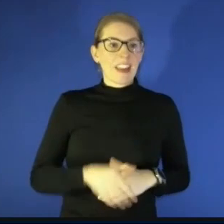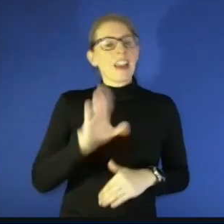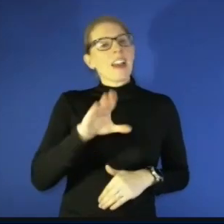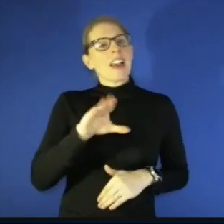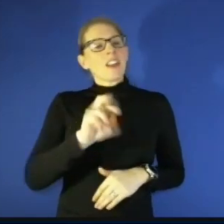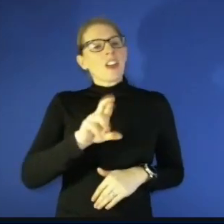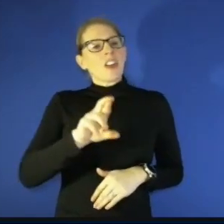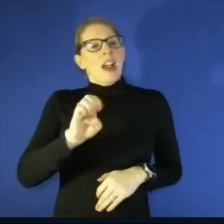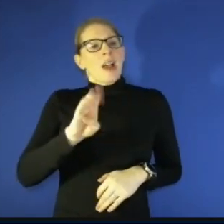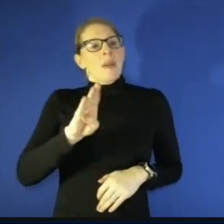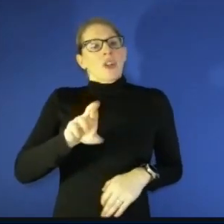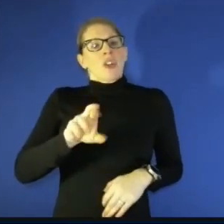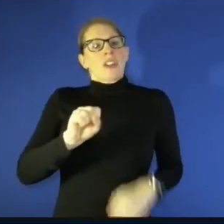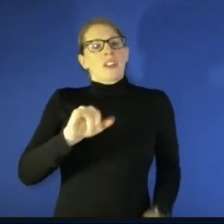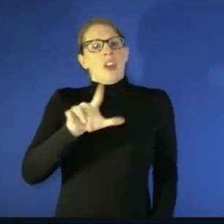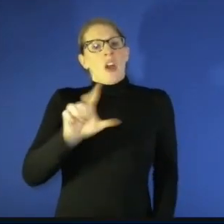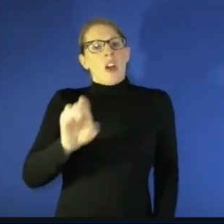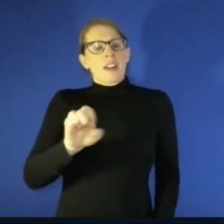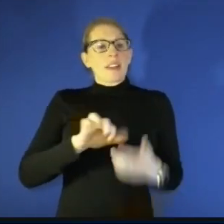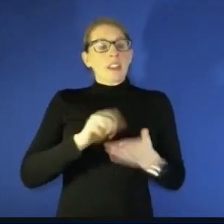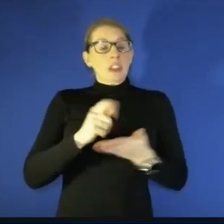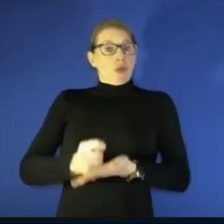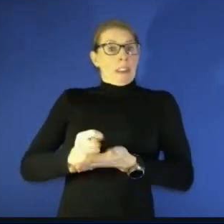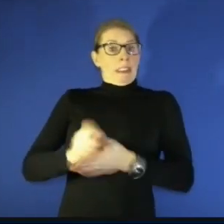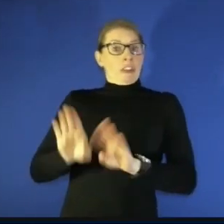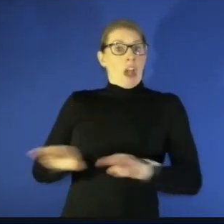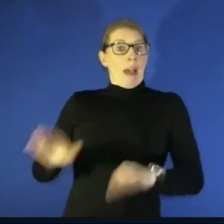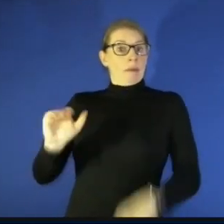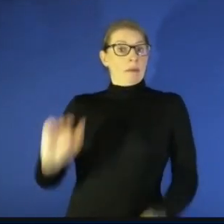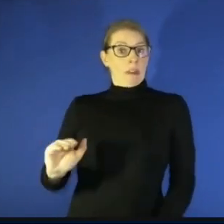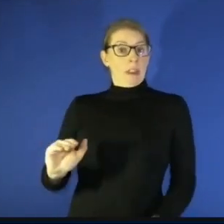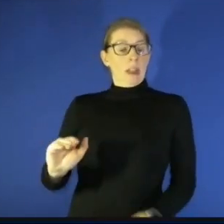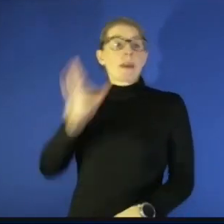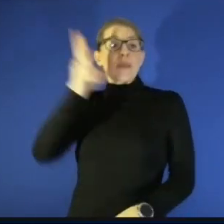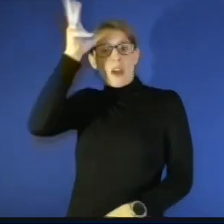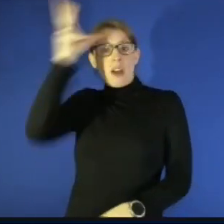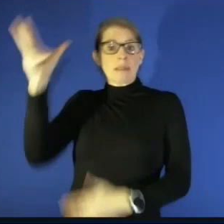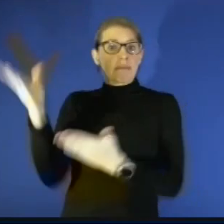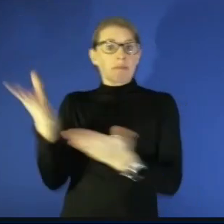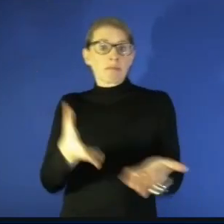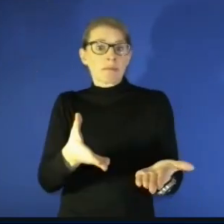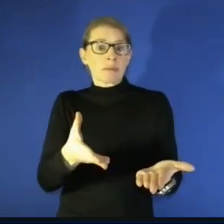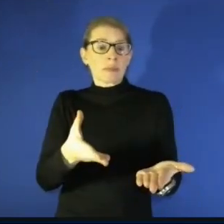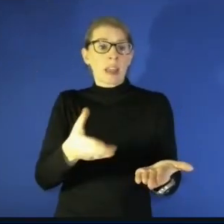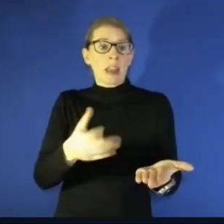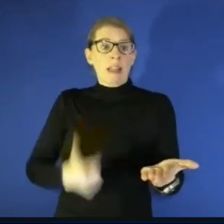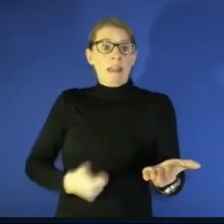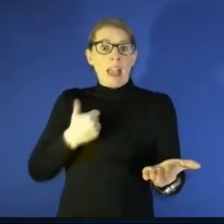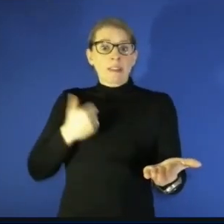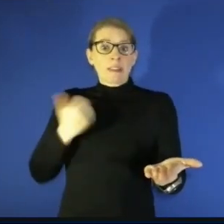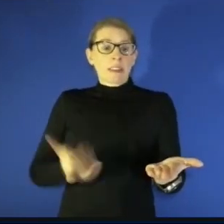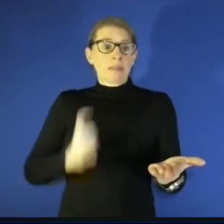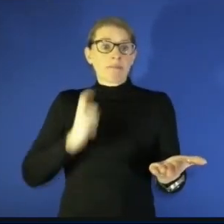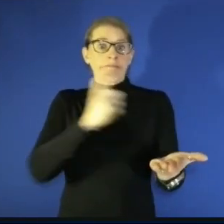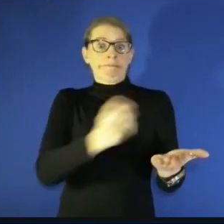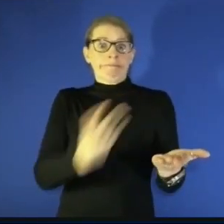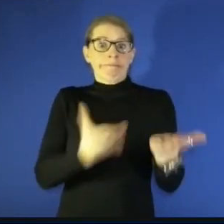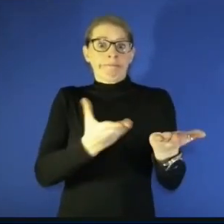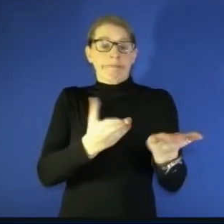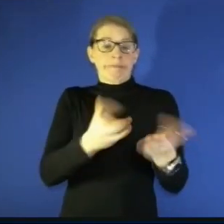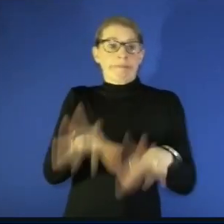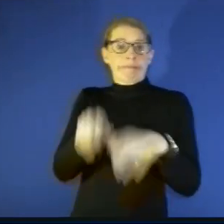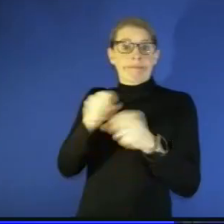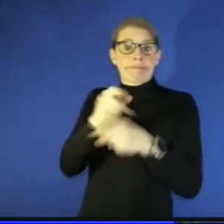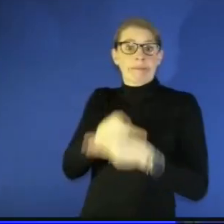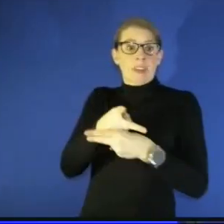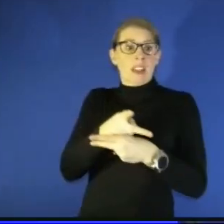treat when a parent is bringing a child and putting, their life in your hands? What is that like for you?